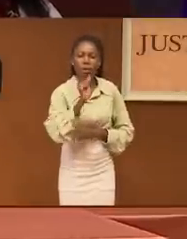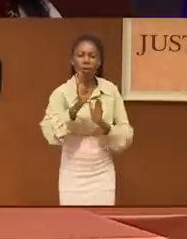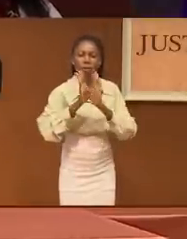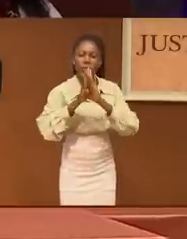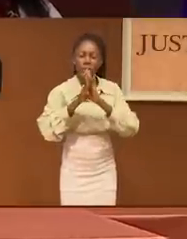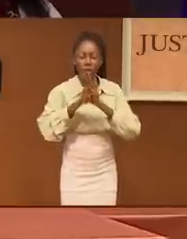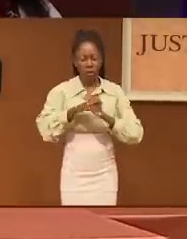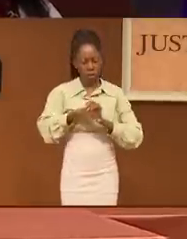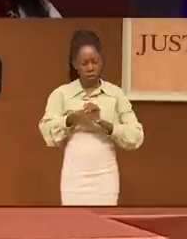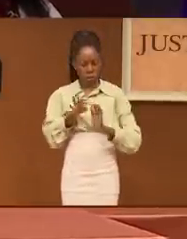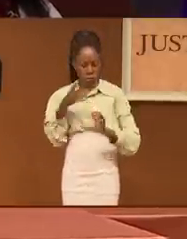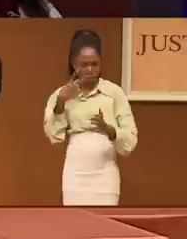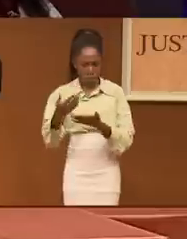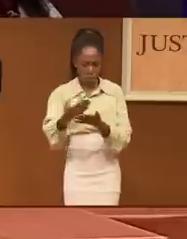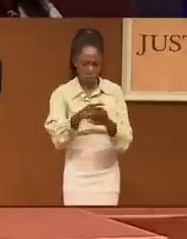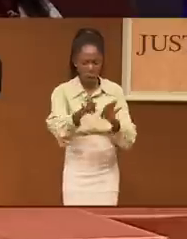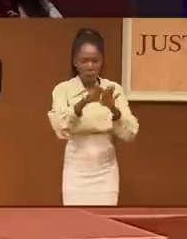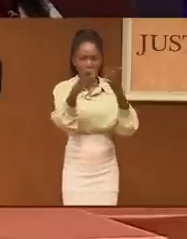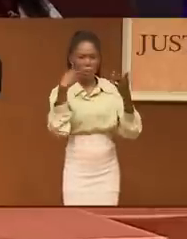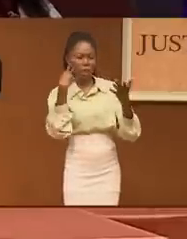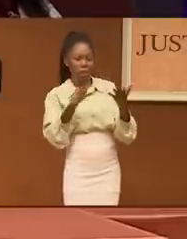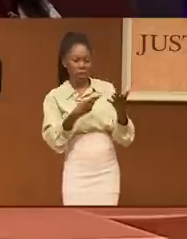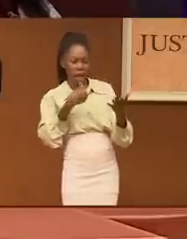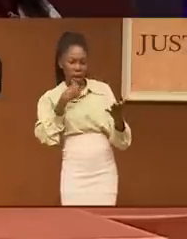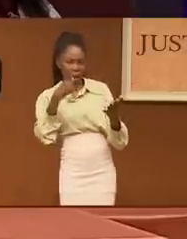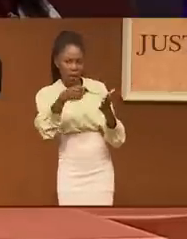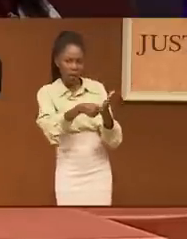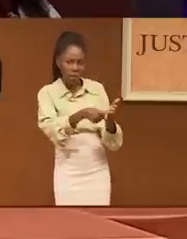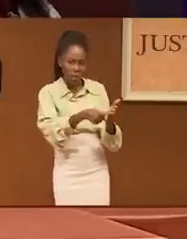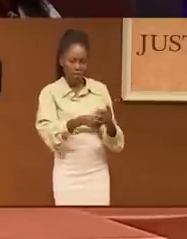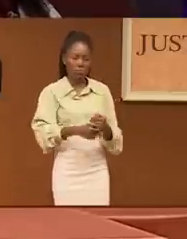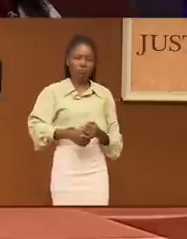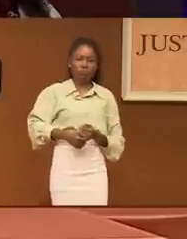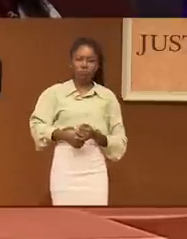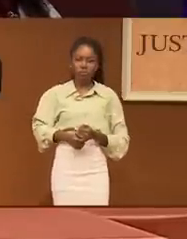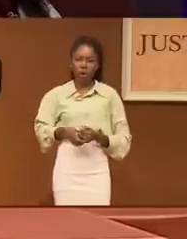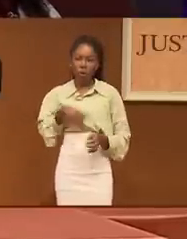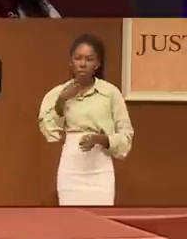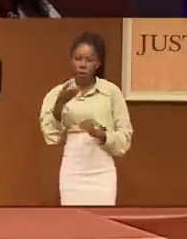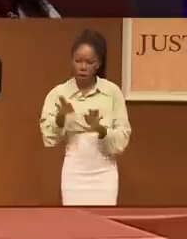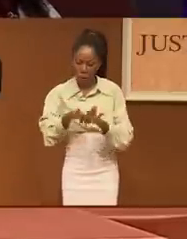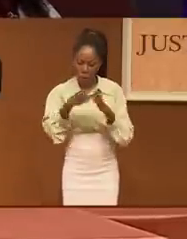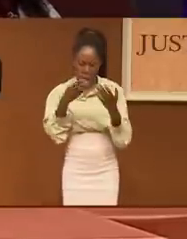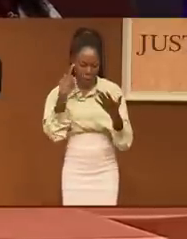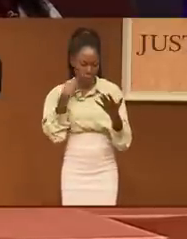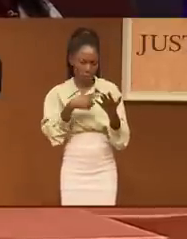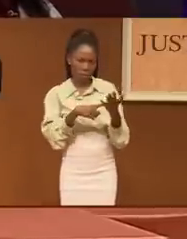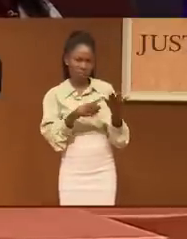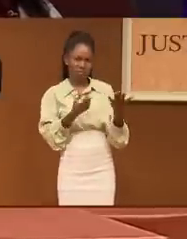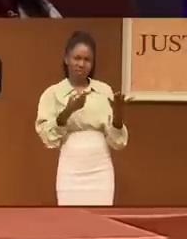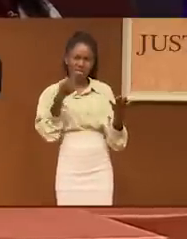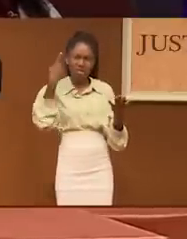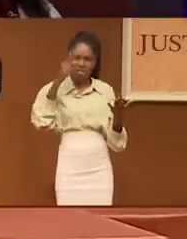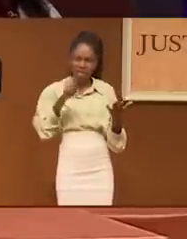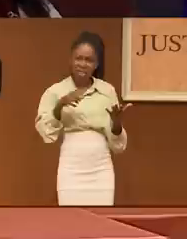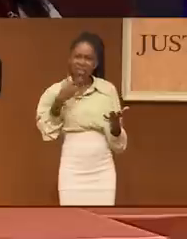I got a letter from one delivery man. So when I opened the house, you should